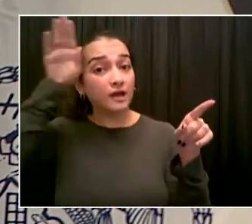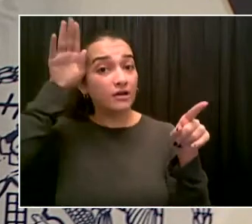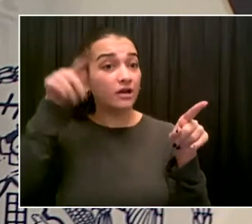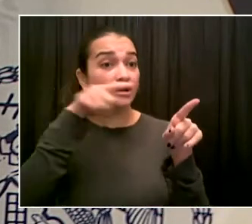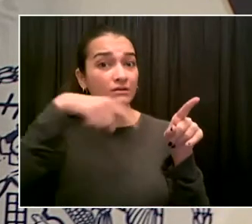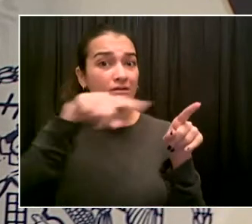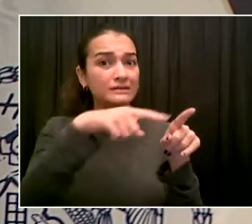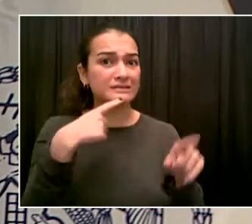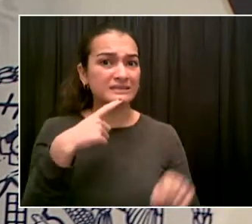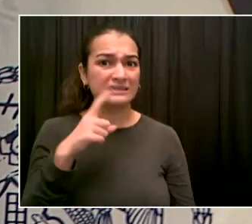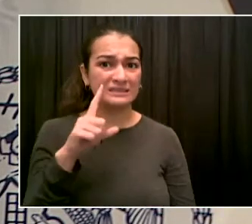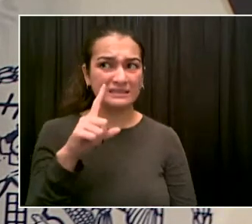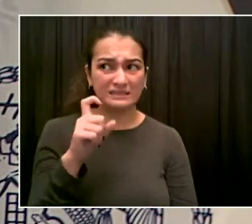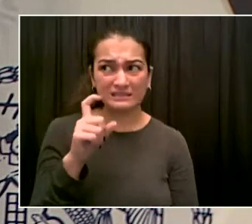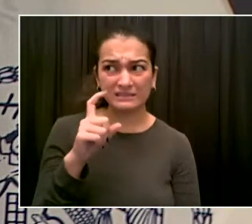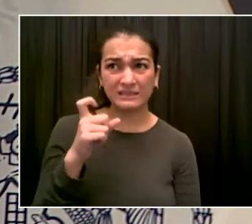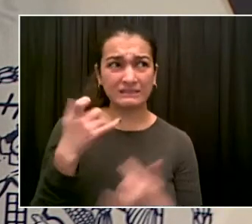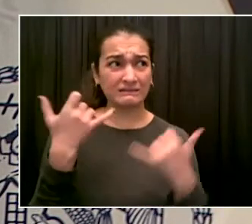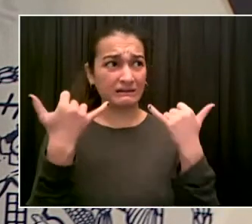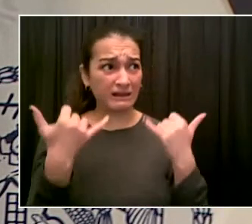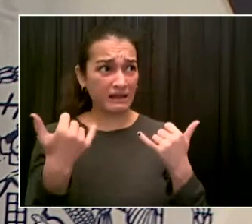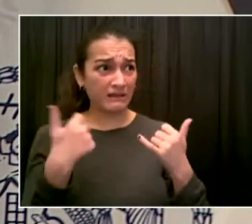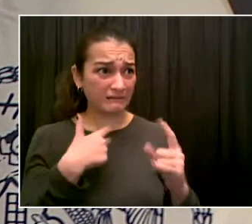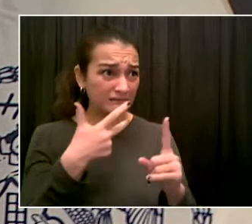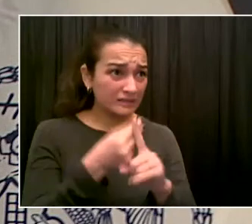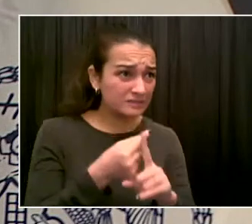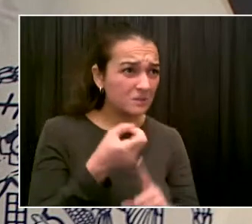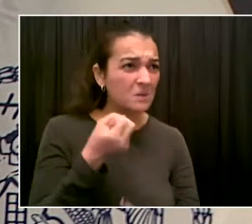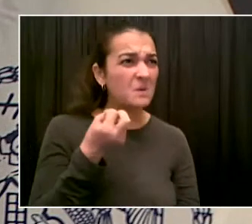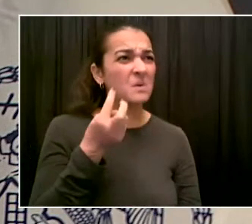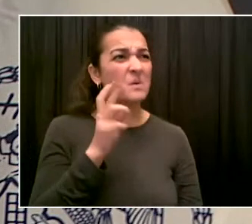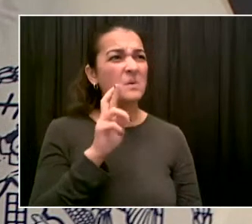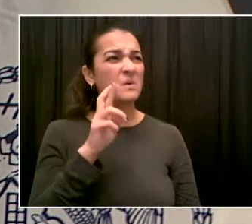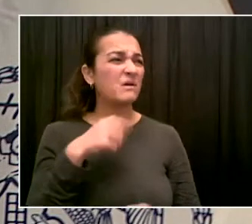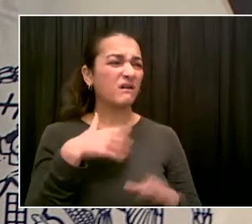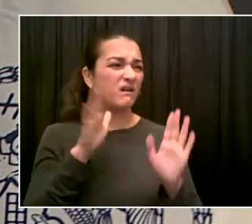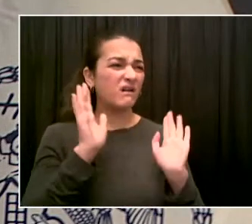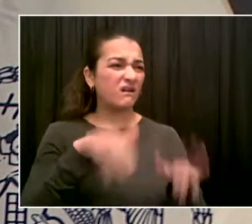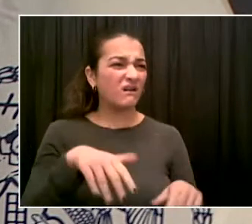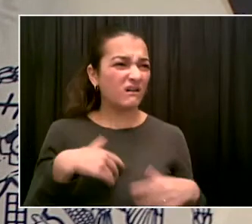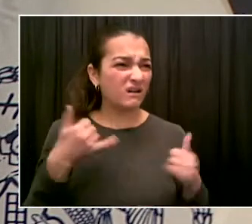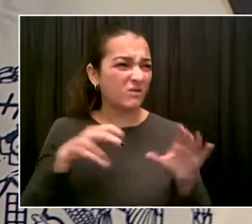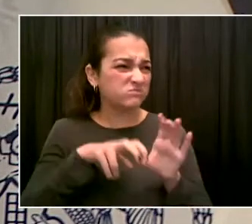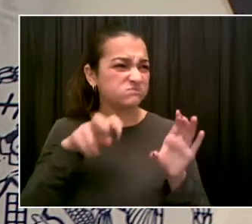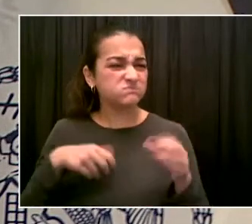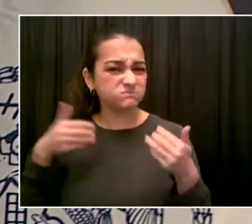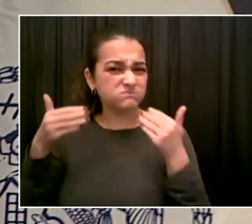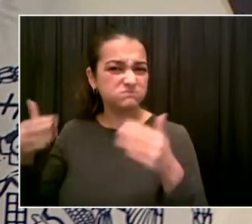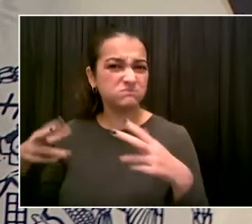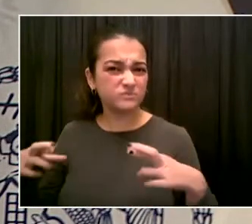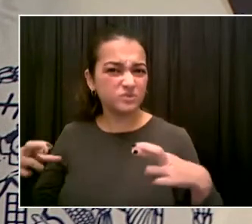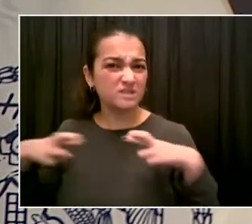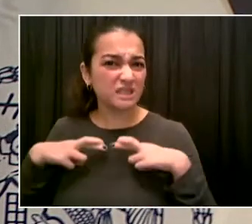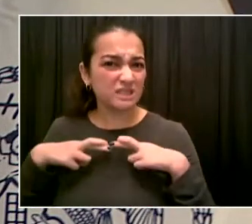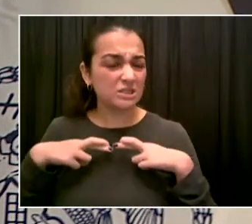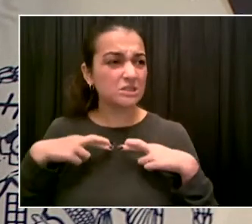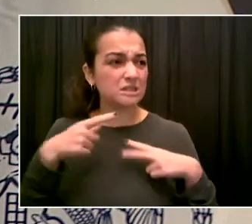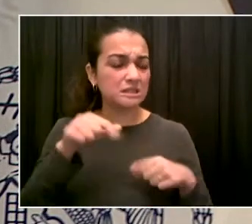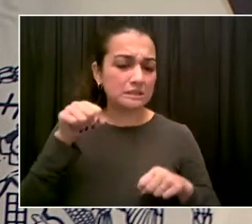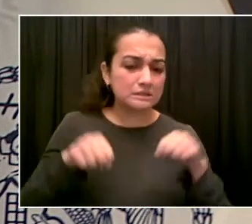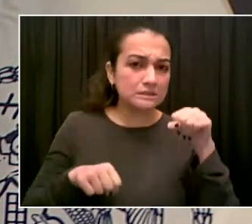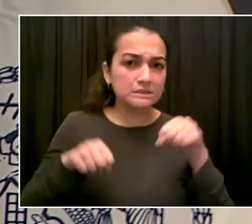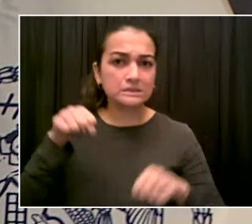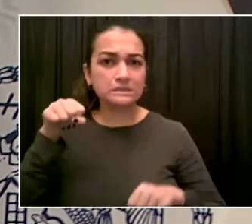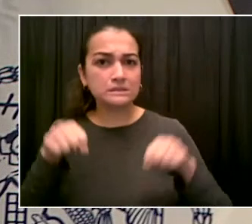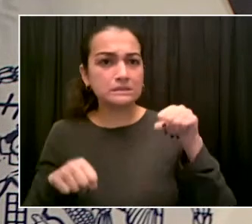based on this decision, and they only had 9 days in which to do it. Well, James, I appreciate the question. I'll start